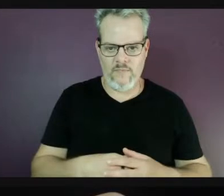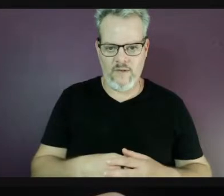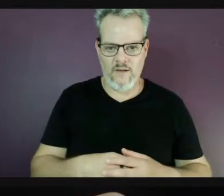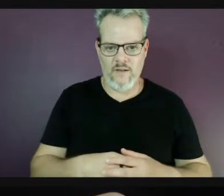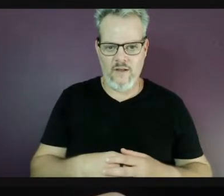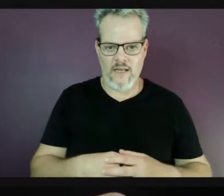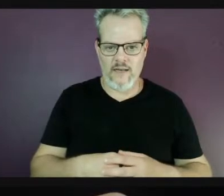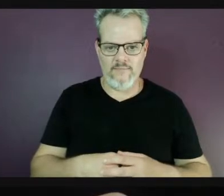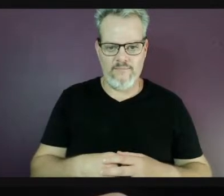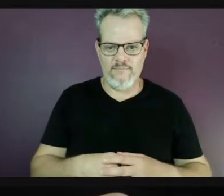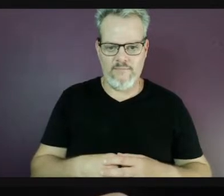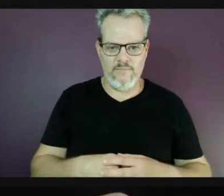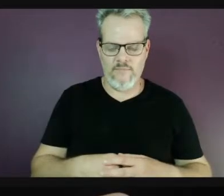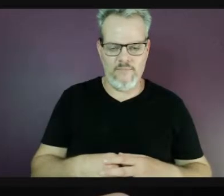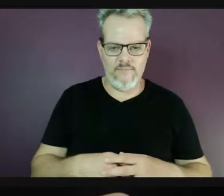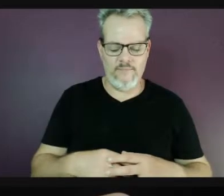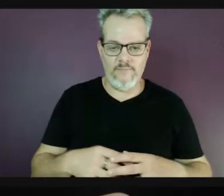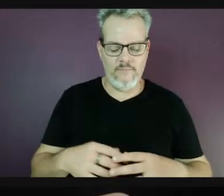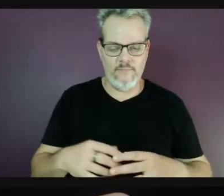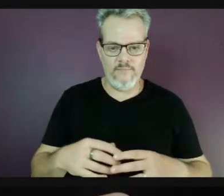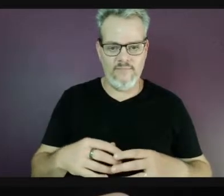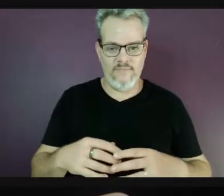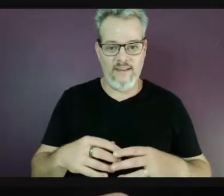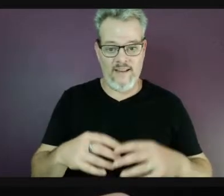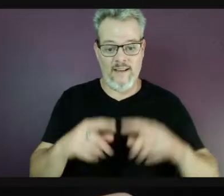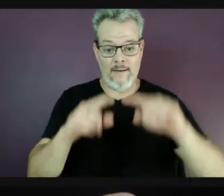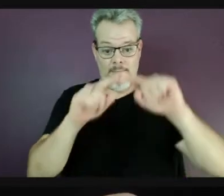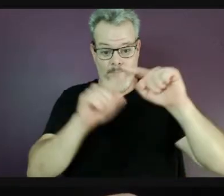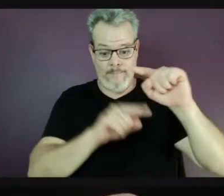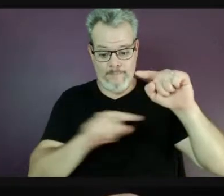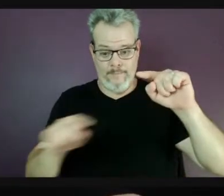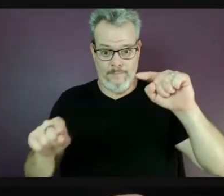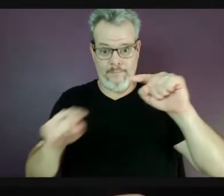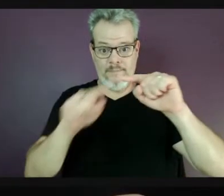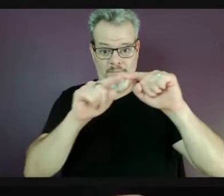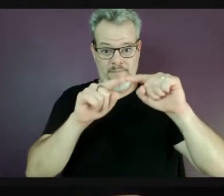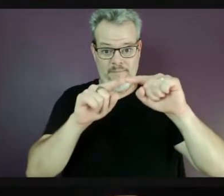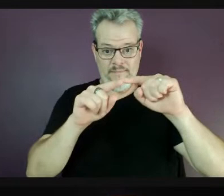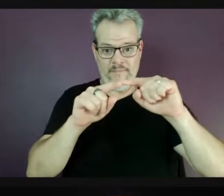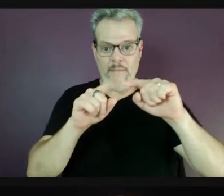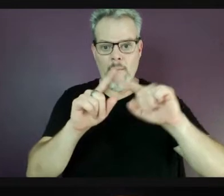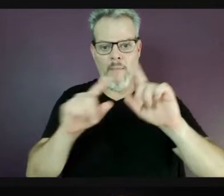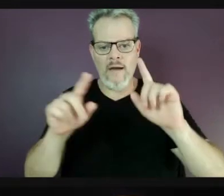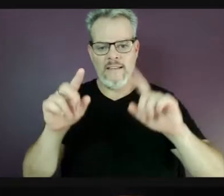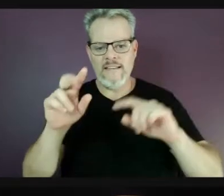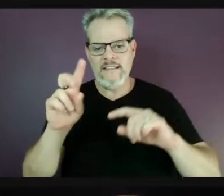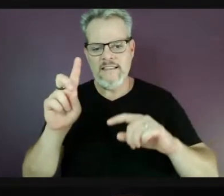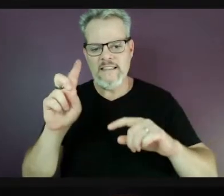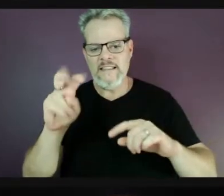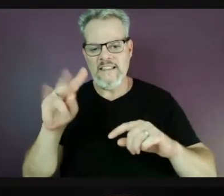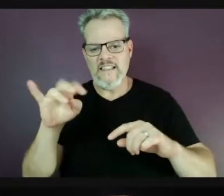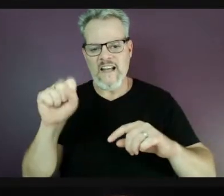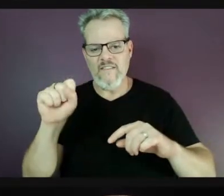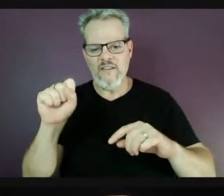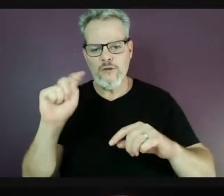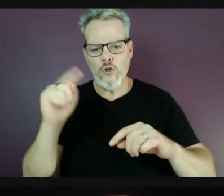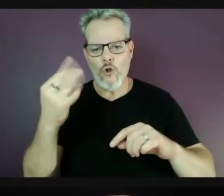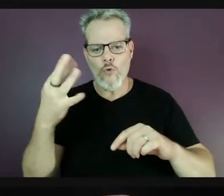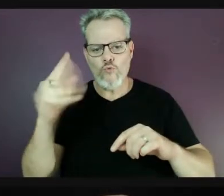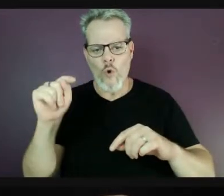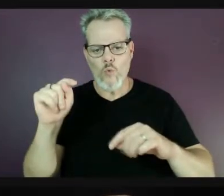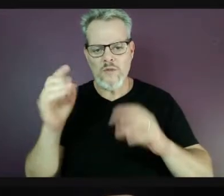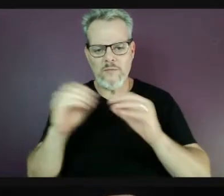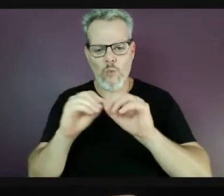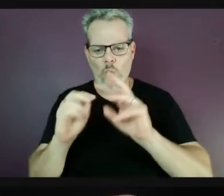within here. Devil's Throat is more in here, and that area is not getting it. It's really more to the west, the western part of that triangle in there.